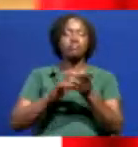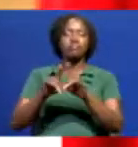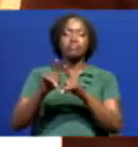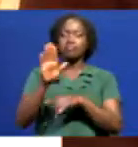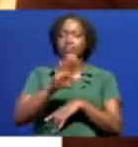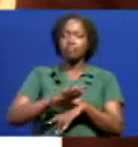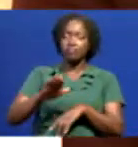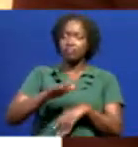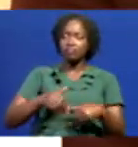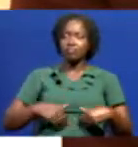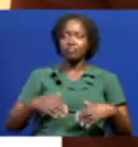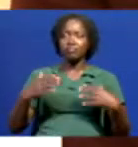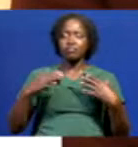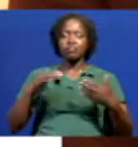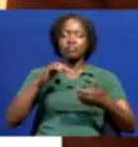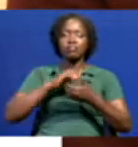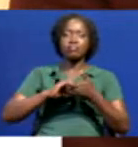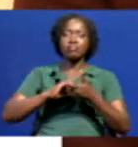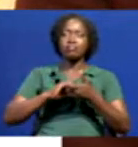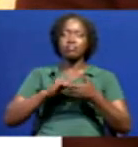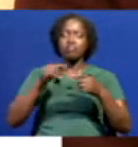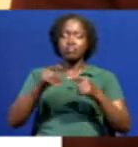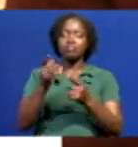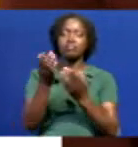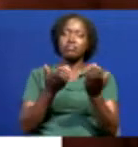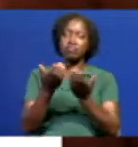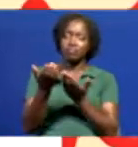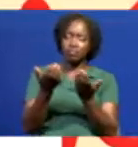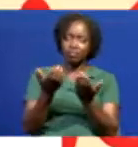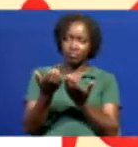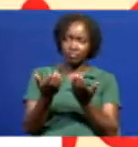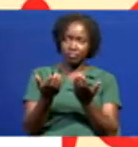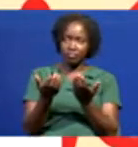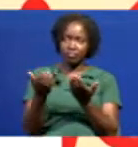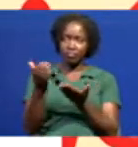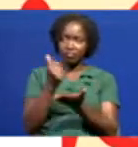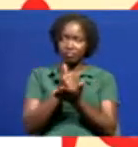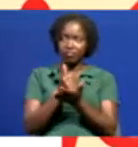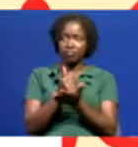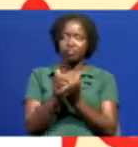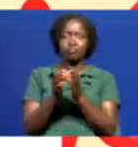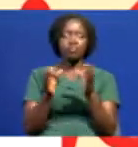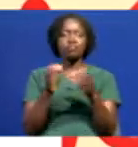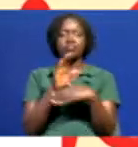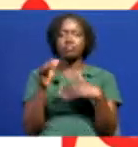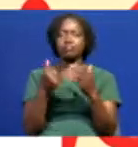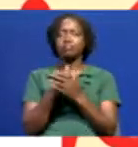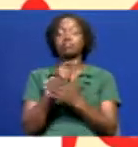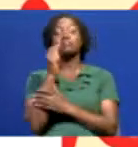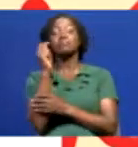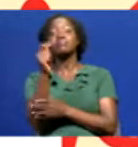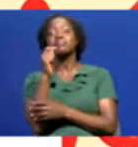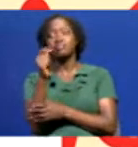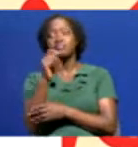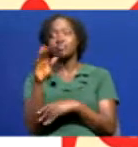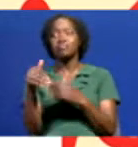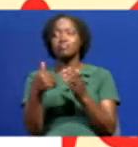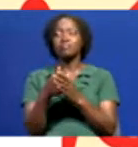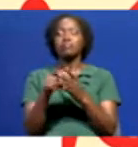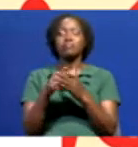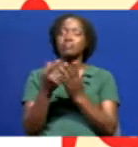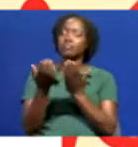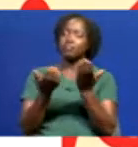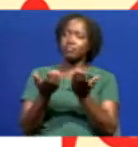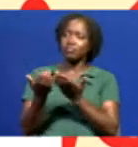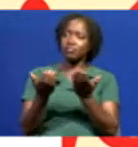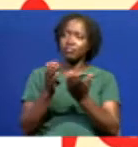platform for young people to engage in self-employment and entrepreneurship. We are gathering all those talents, all those startup